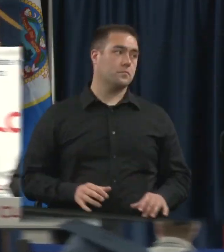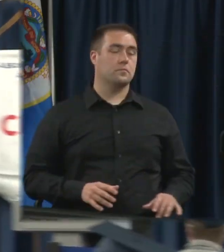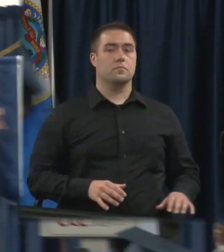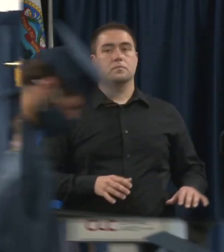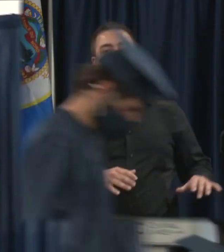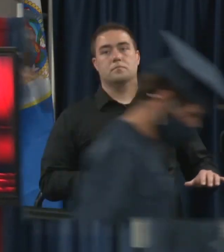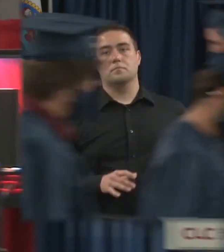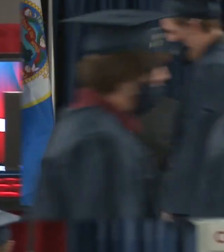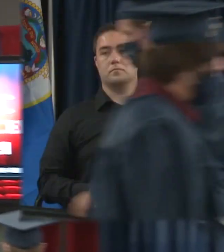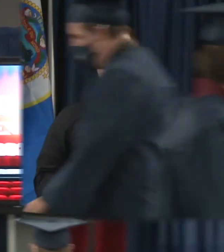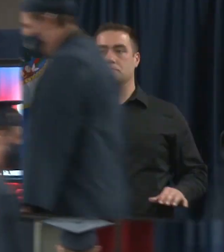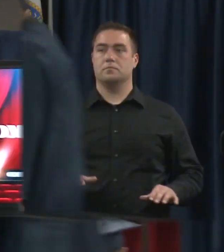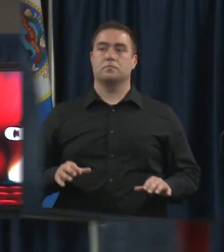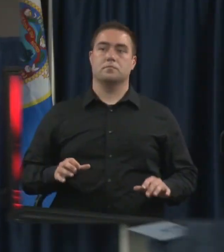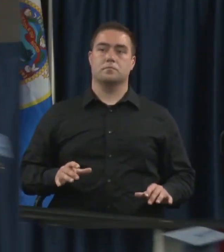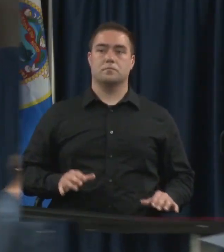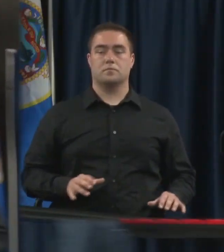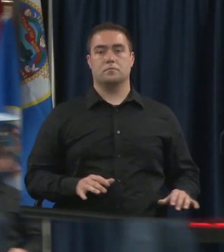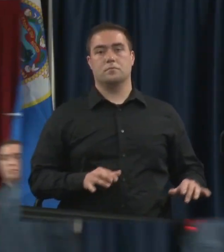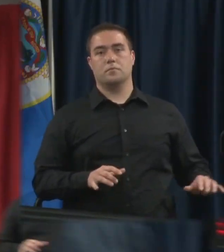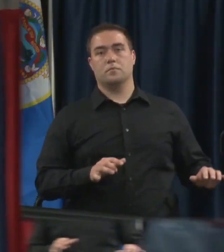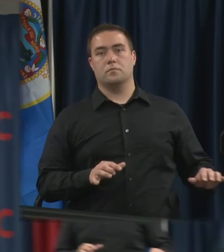Carson Tyler Berg.